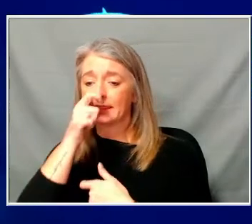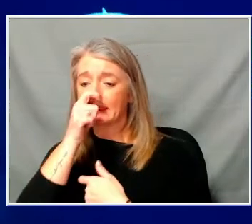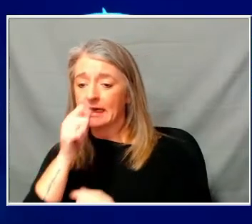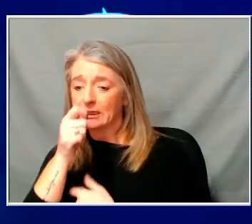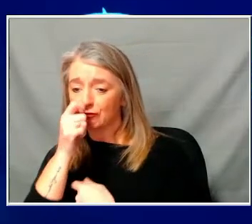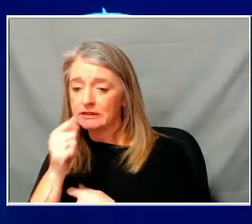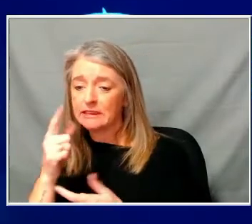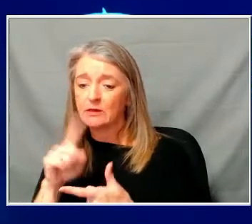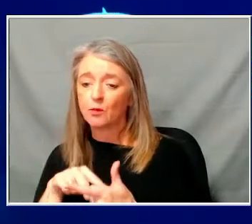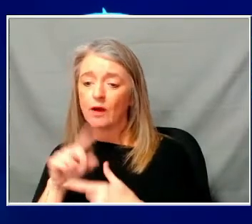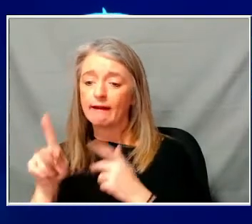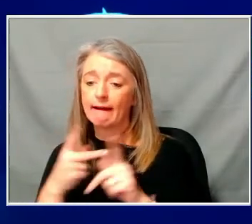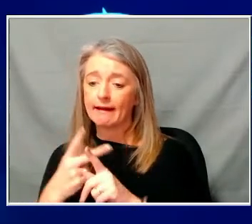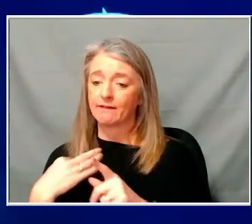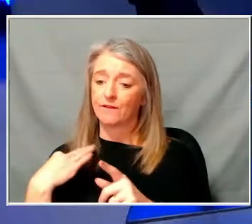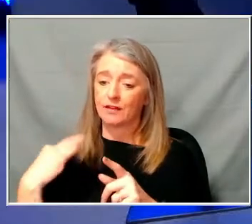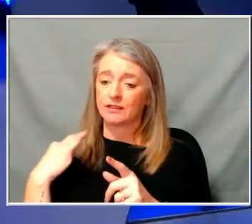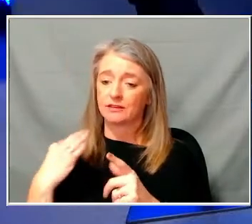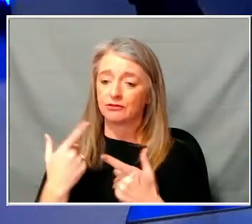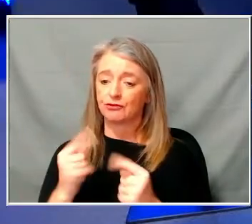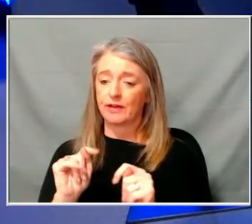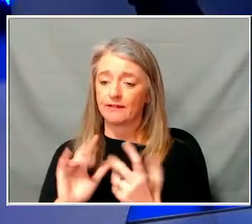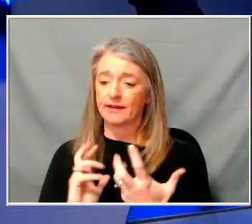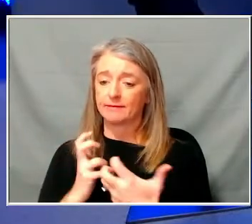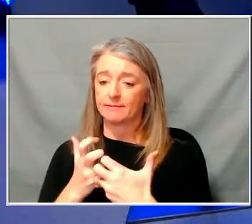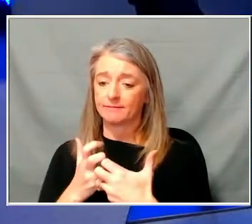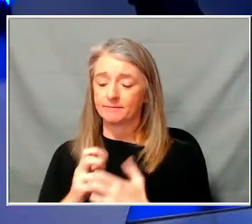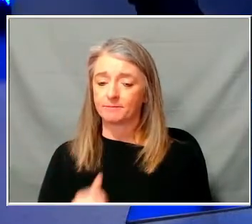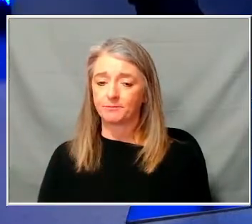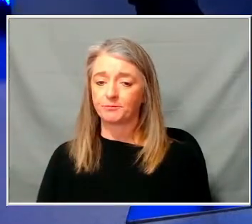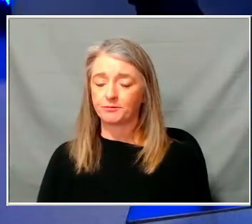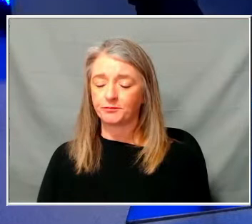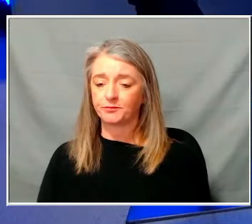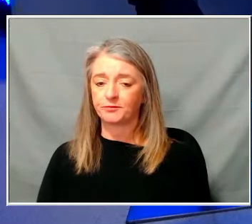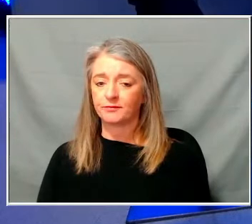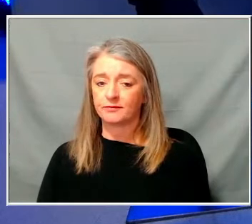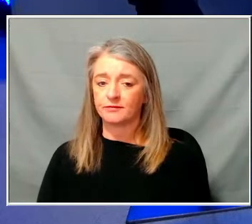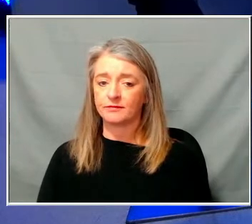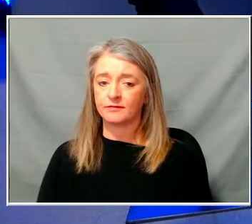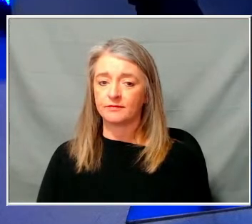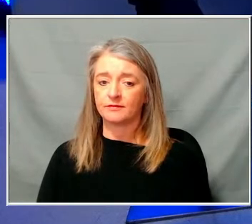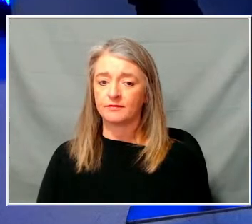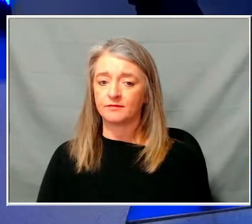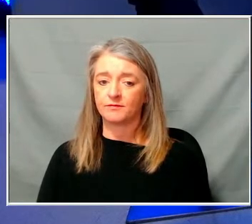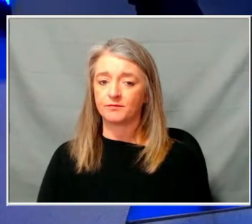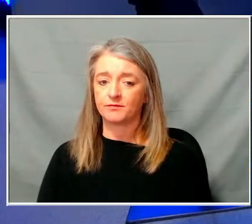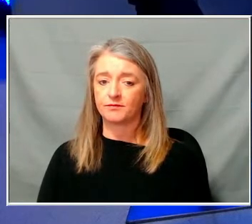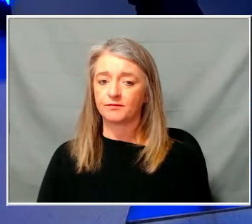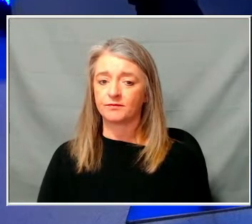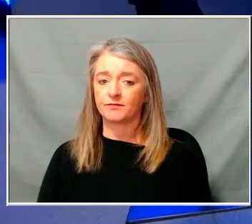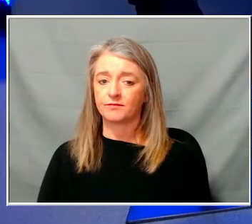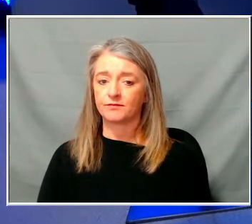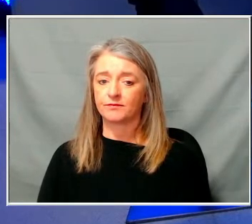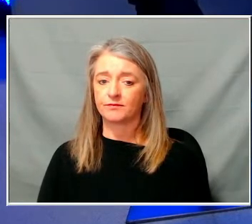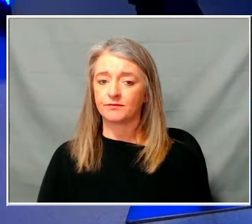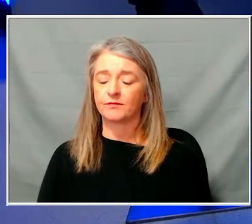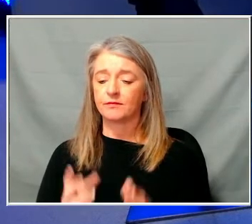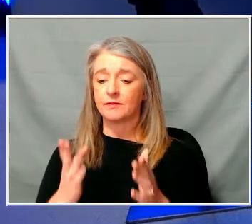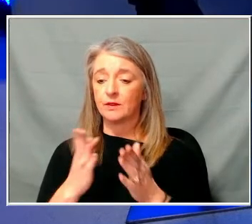at, and we try to find a match. So that kind of leads me to another question that someone had, is what kind of run the gamut? We've